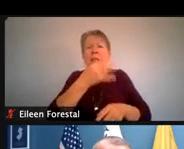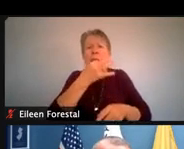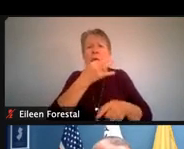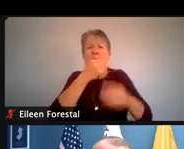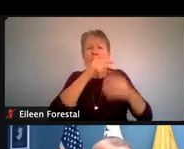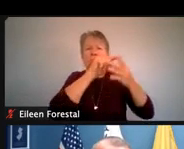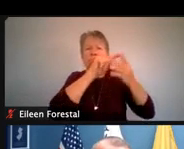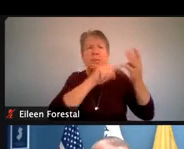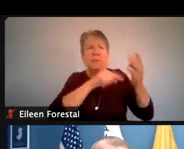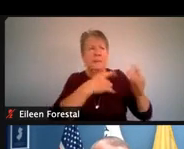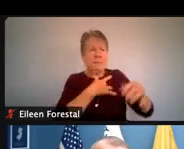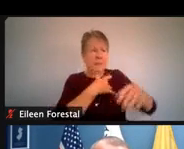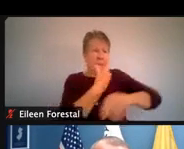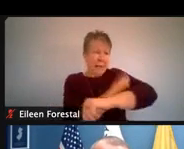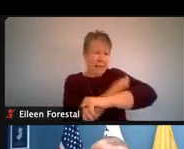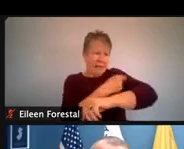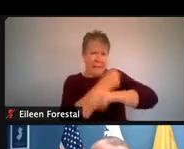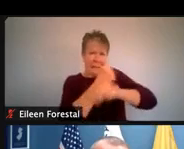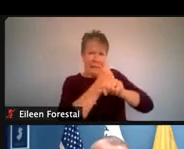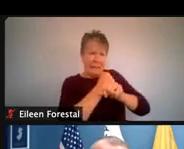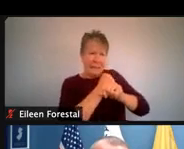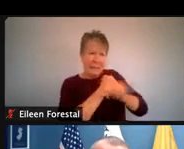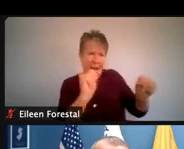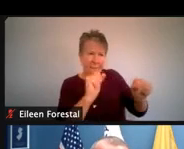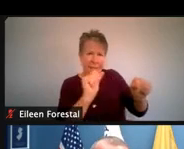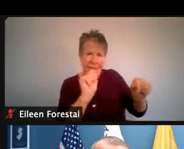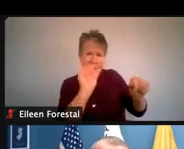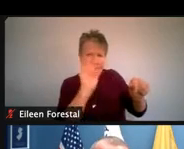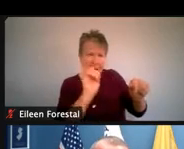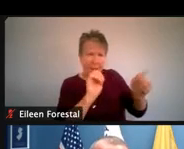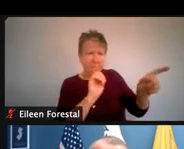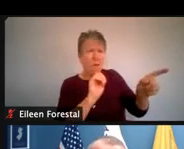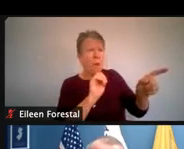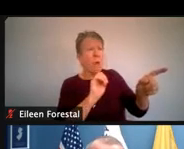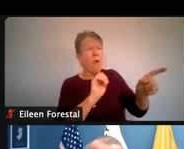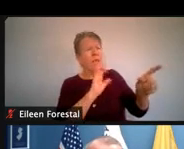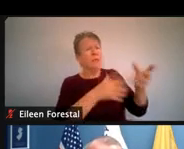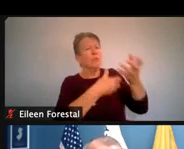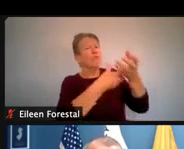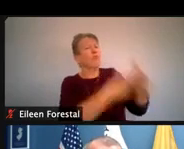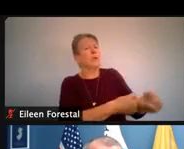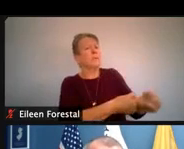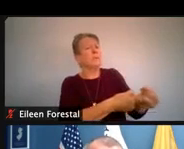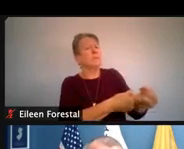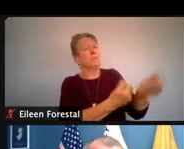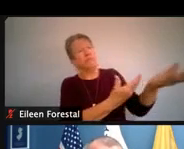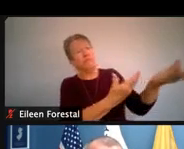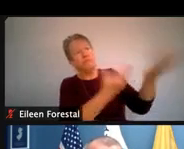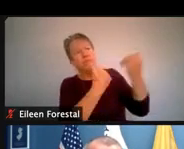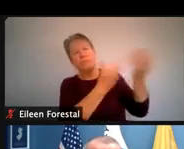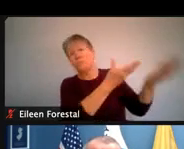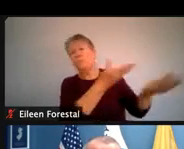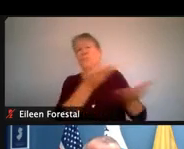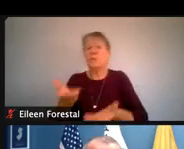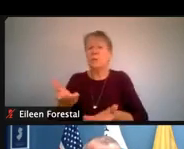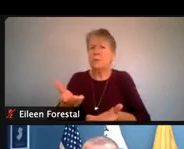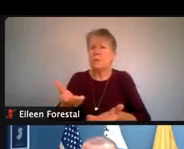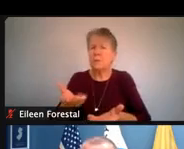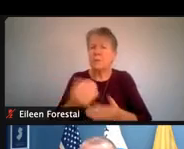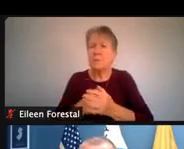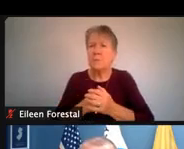proper ways, we need folks to do their part. And we will not put anything on the street that